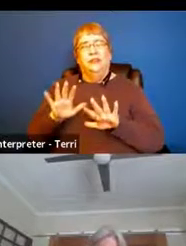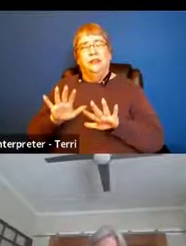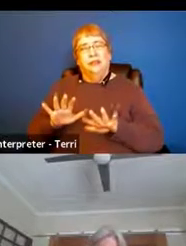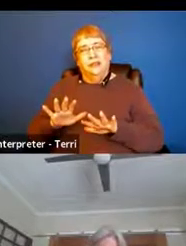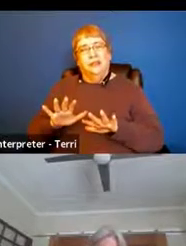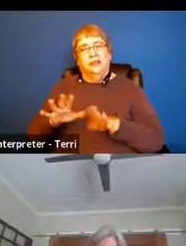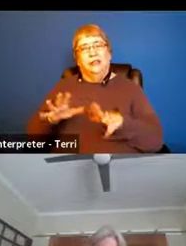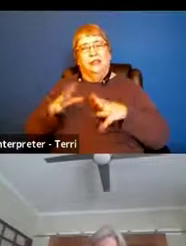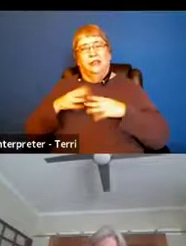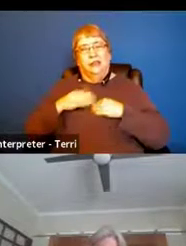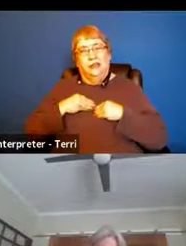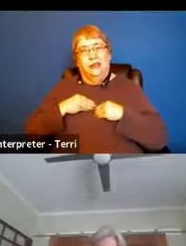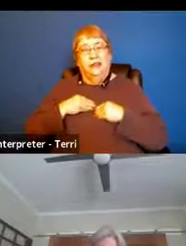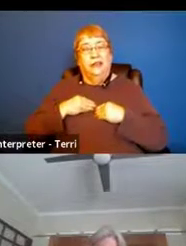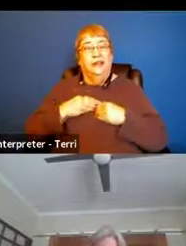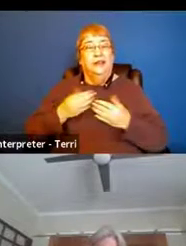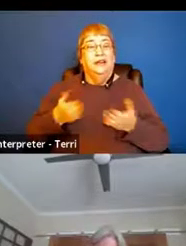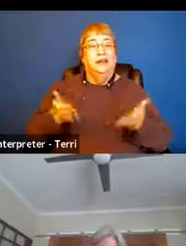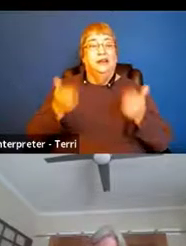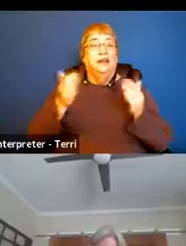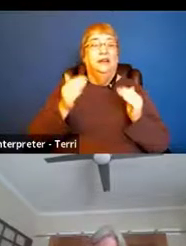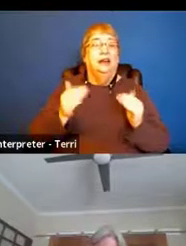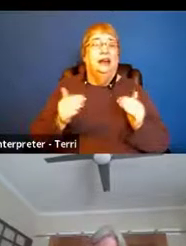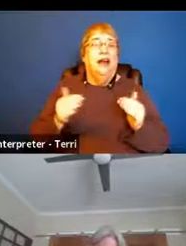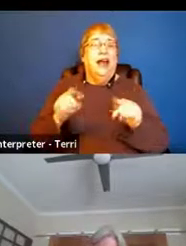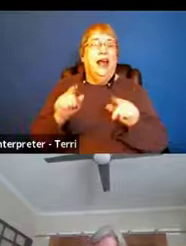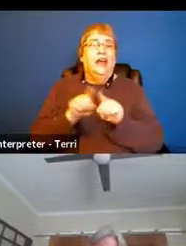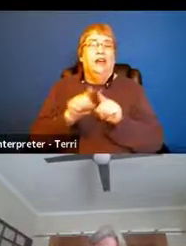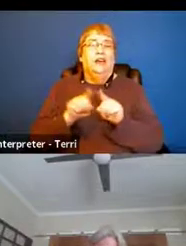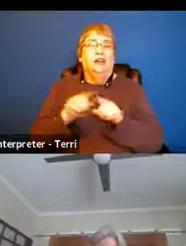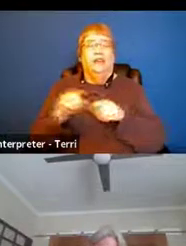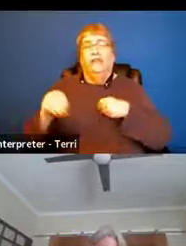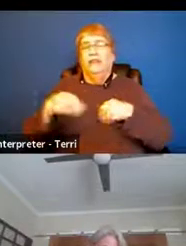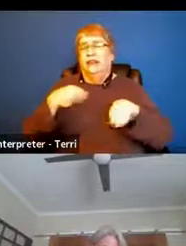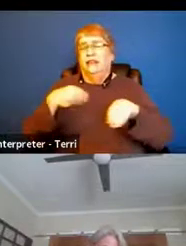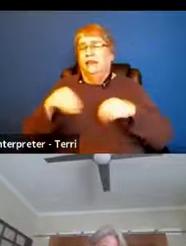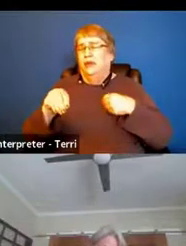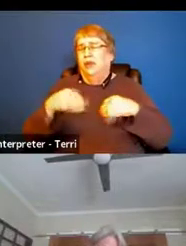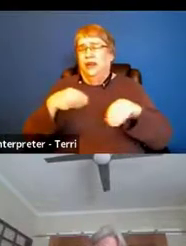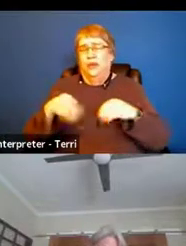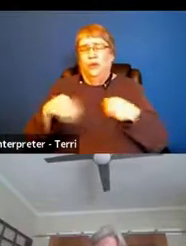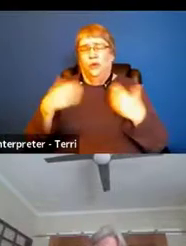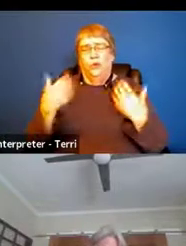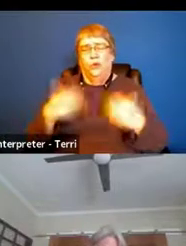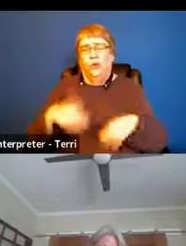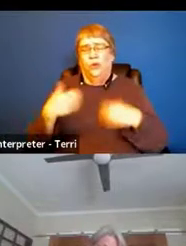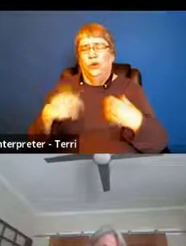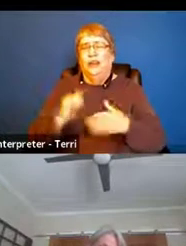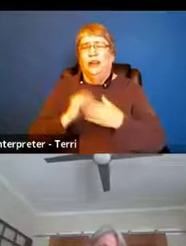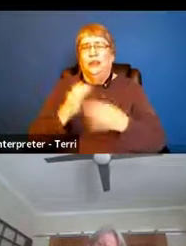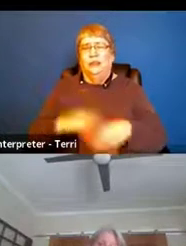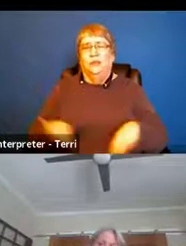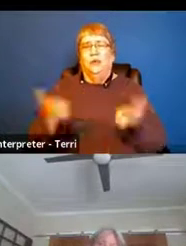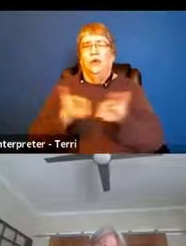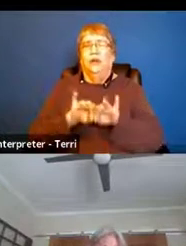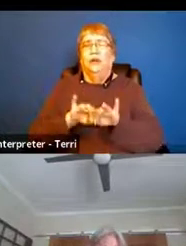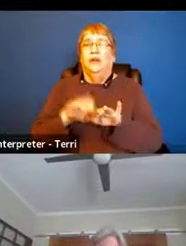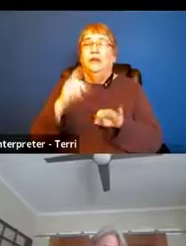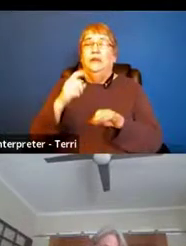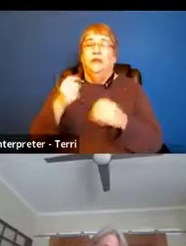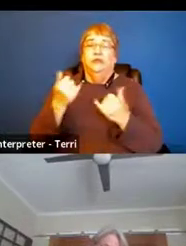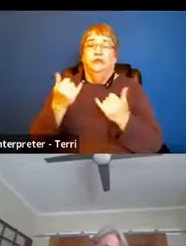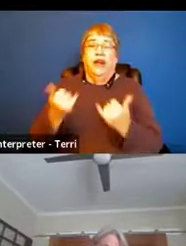Flexibility is huge. And I think this can come up in a lot of different types of ways, but I think, you know, right now there's just so much in